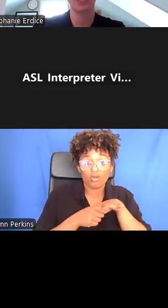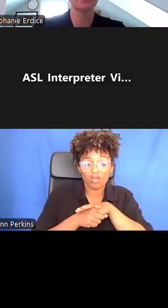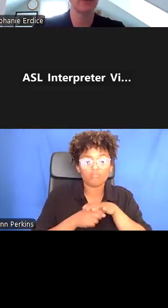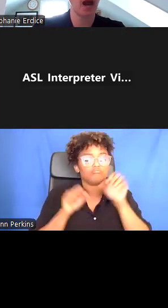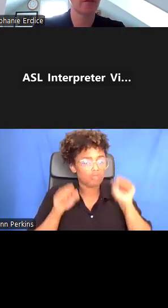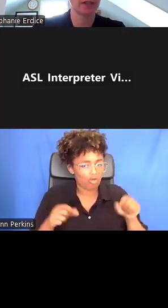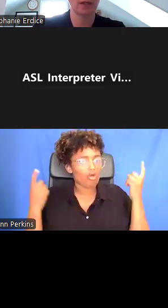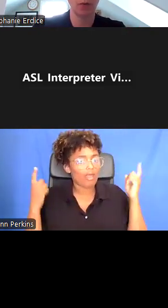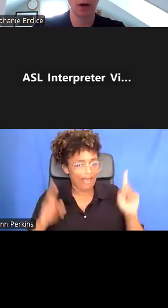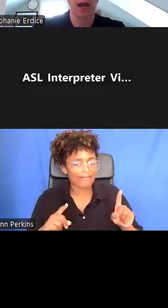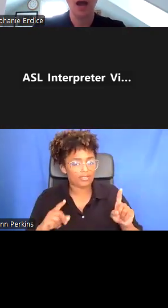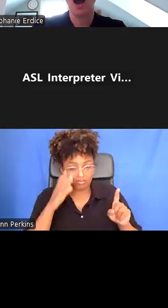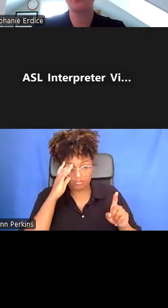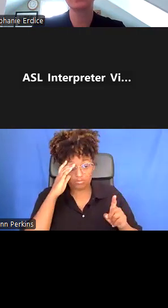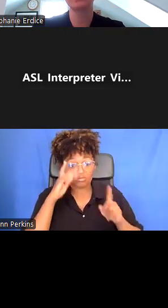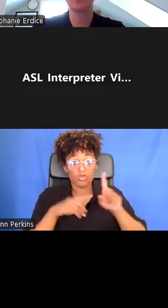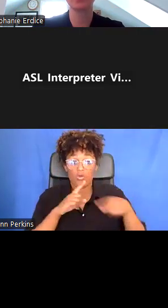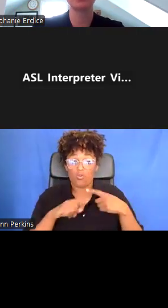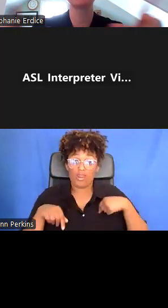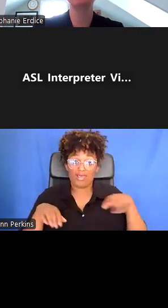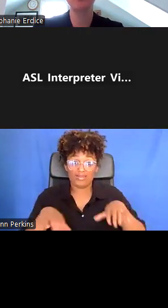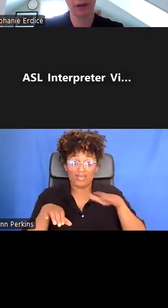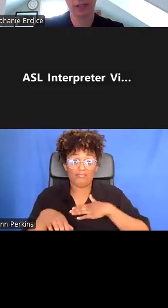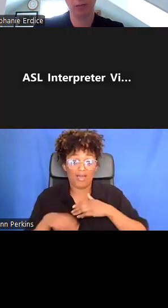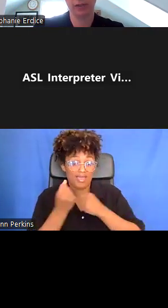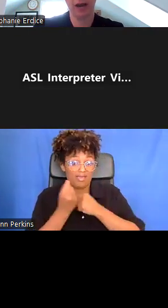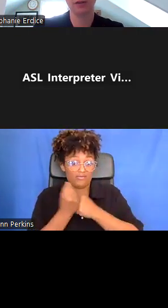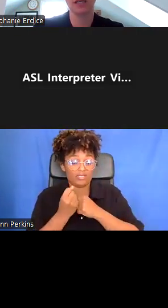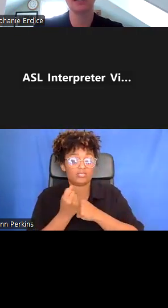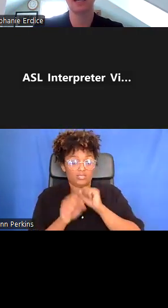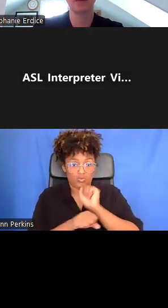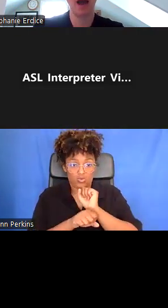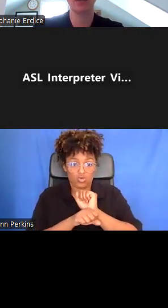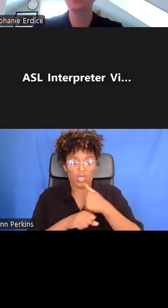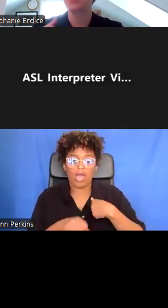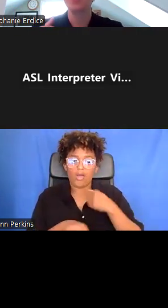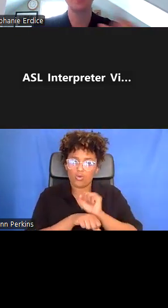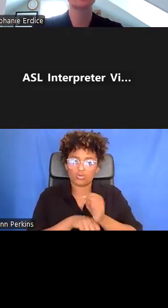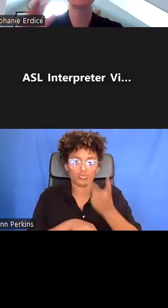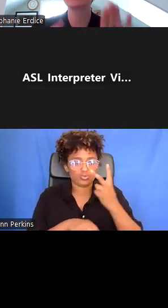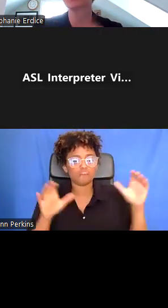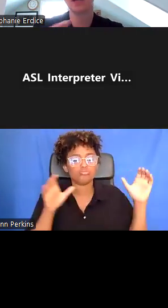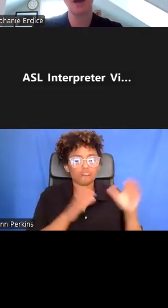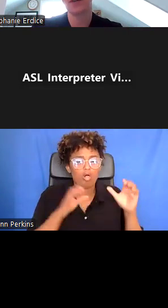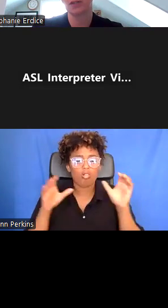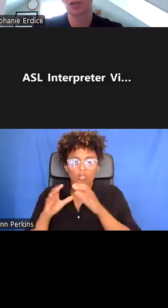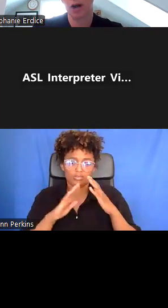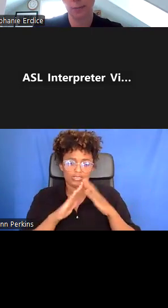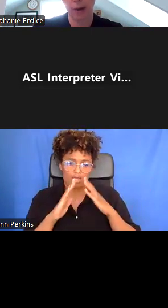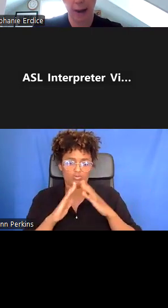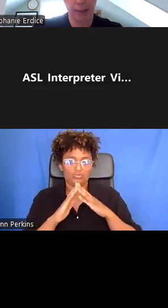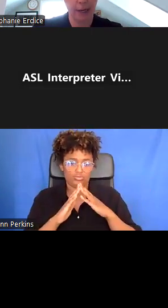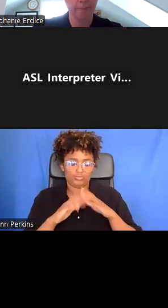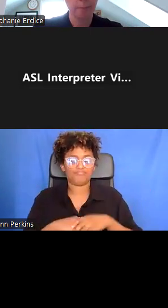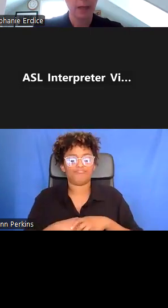happen. When I did my advocacy work, I worked in two very small towns in the same county, and this was something that advocates